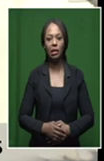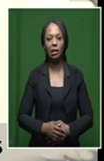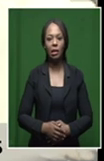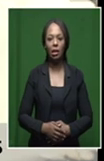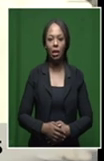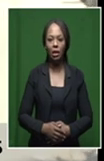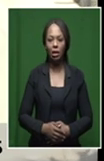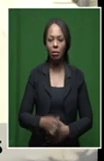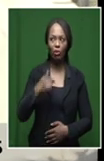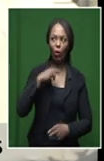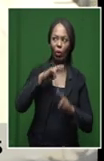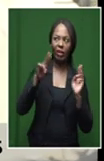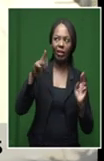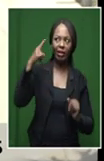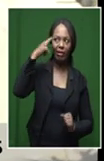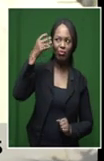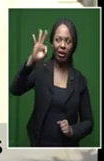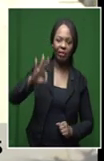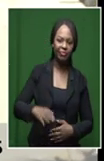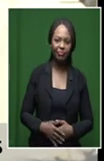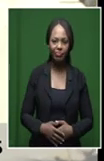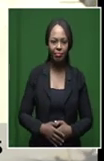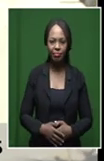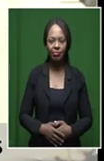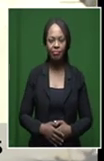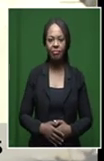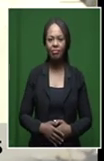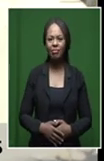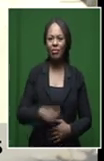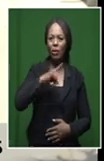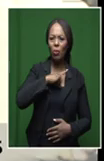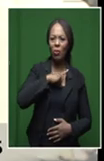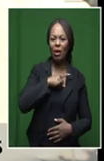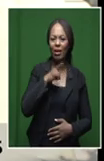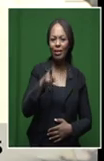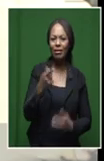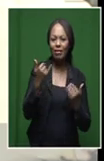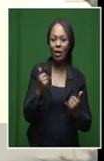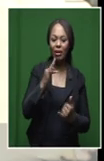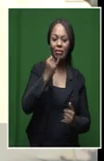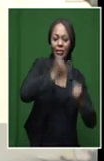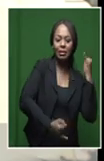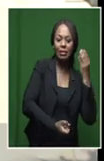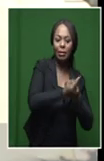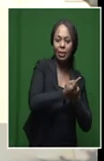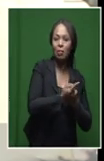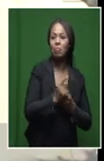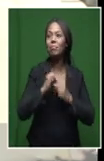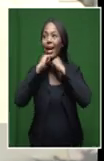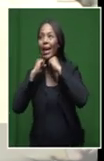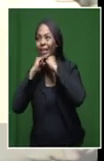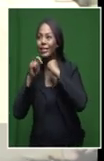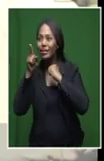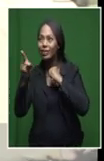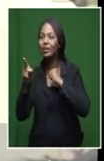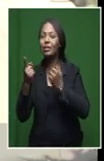Angicabanga ukuthi ku-right because kumele sikhulume nabazali bethu. Uma kungayenzeka into wrong kithi, isala nabazali bethu, ayisali nabo. Maya